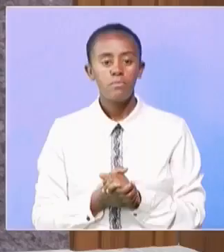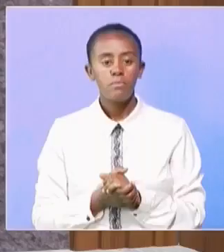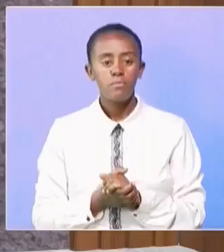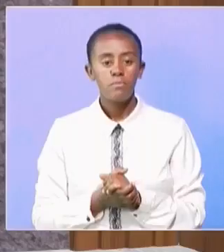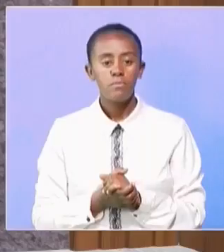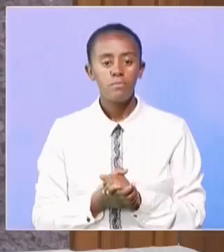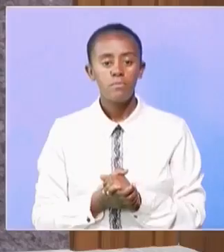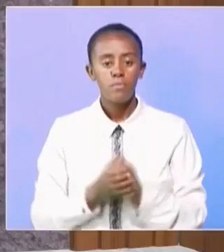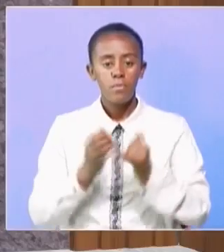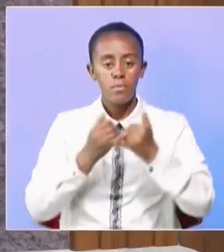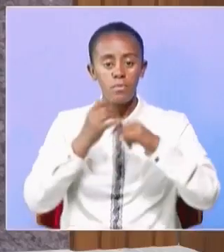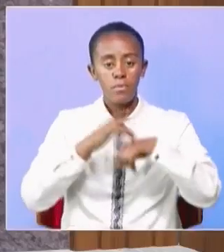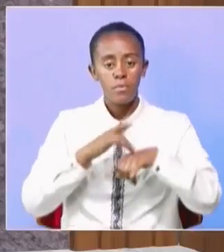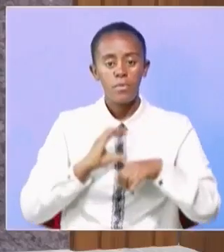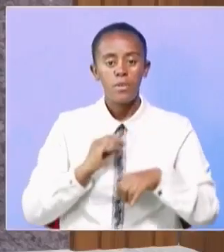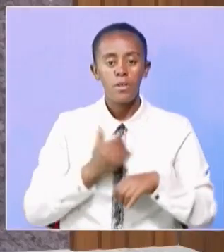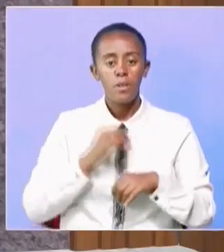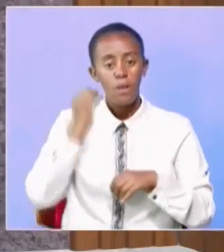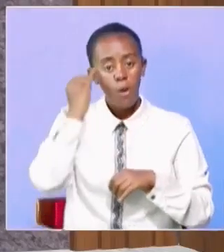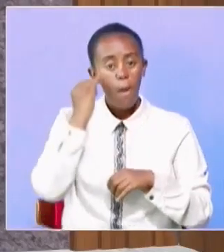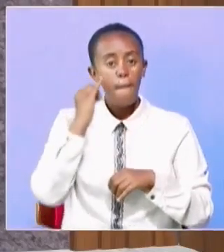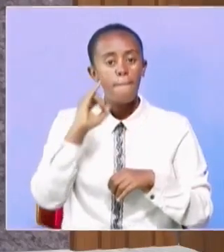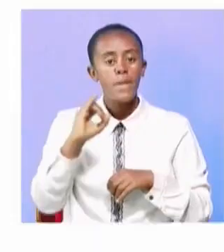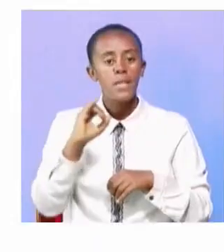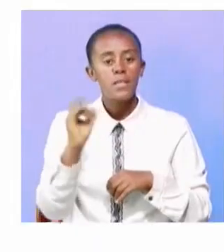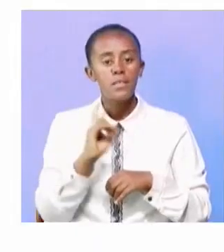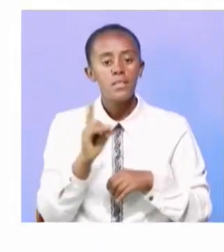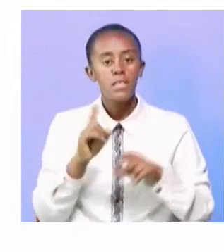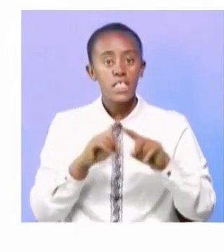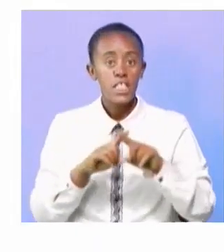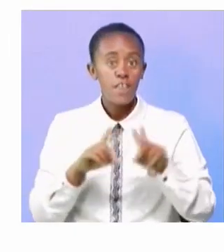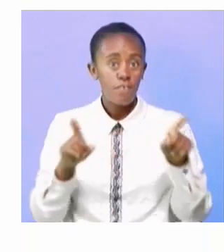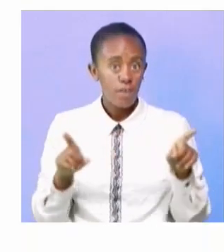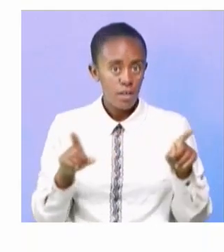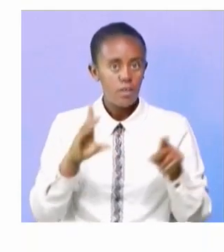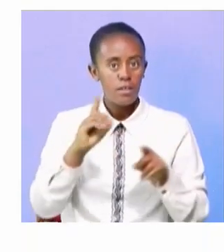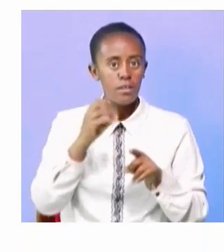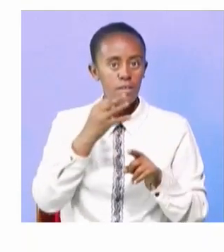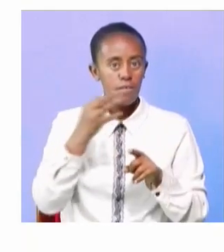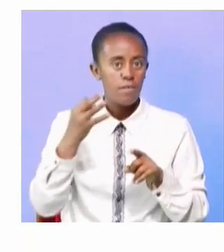dawn. So the last one, our opinions, what? Differ